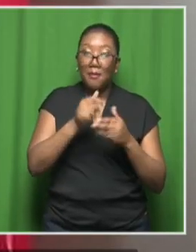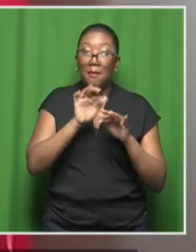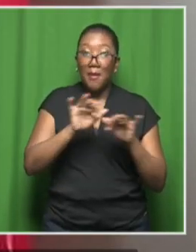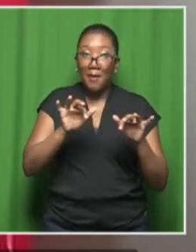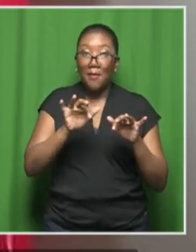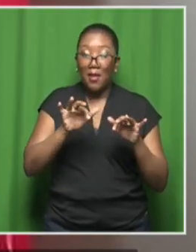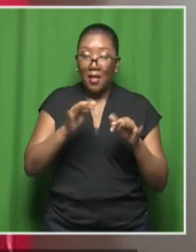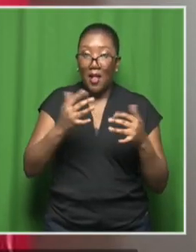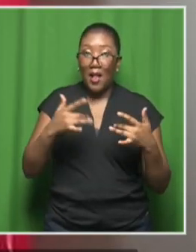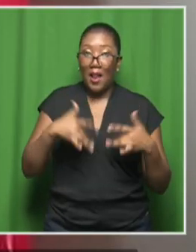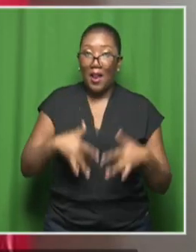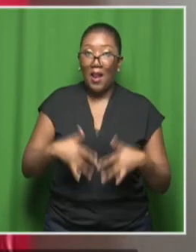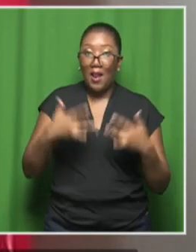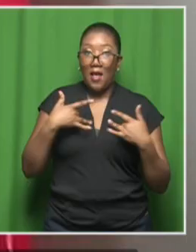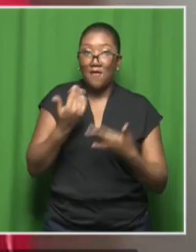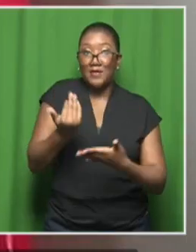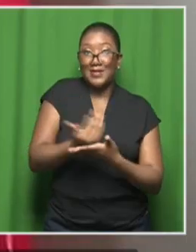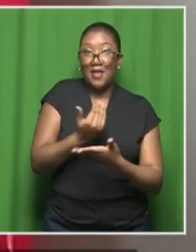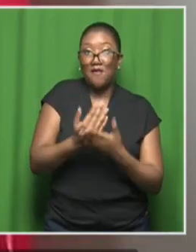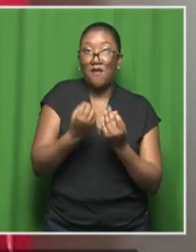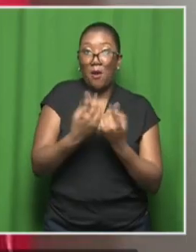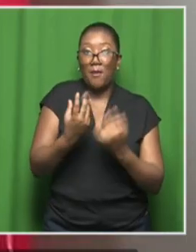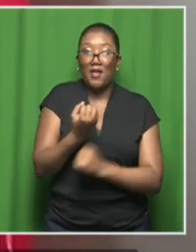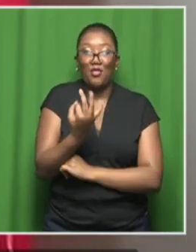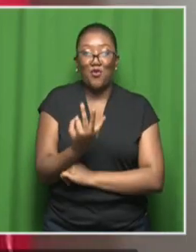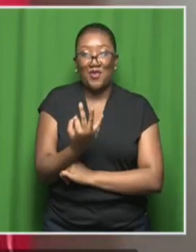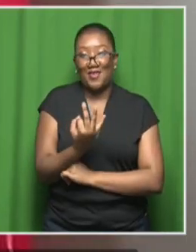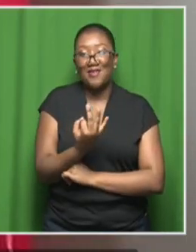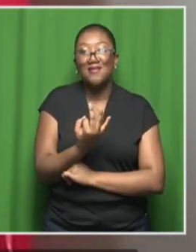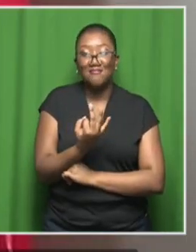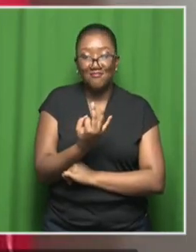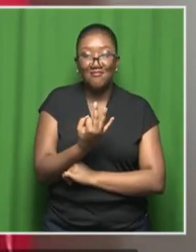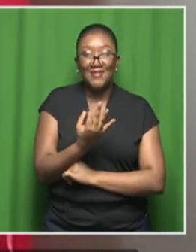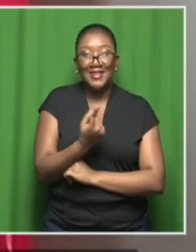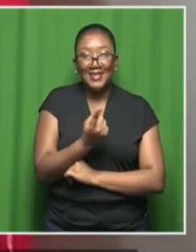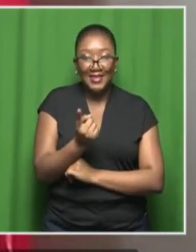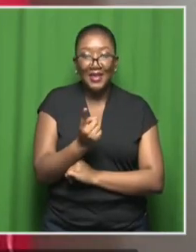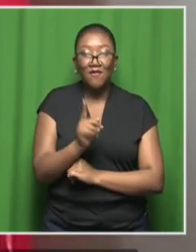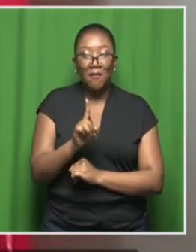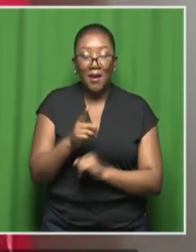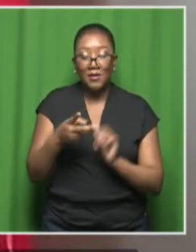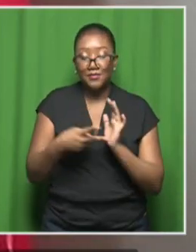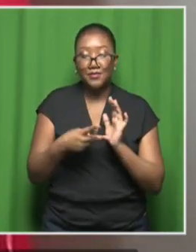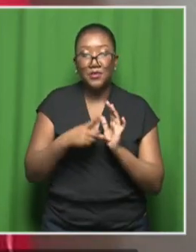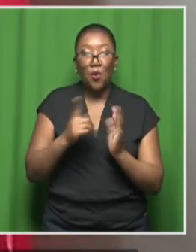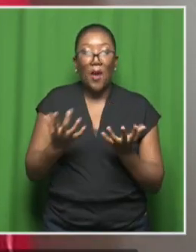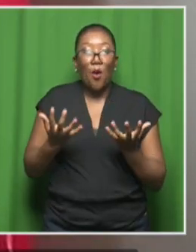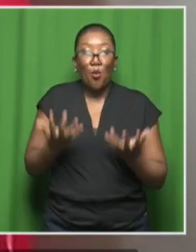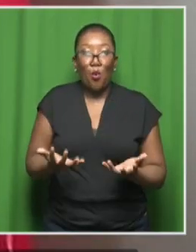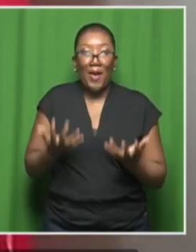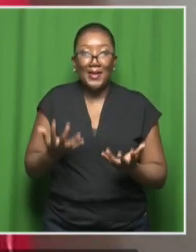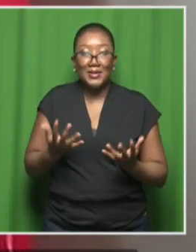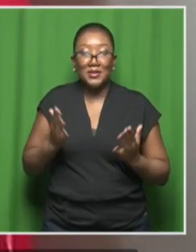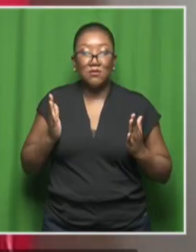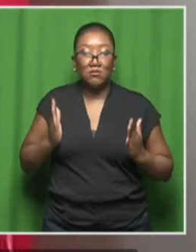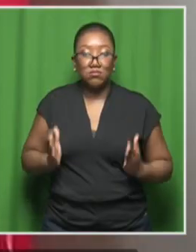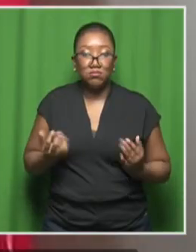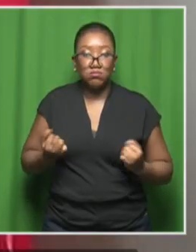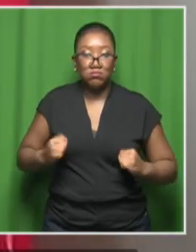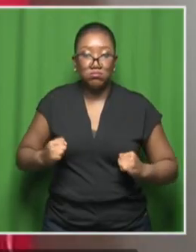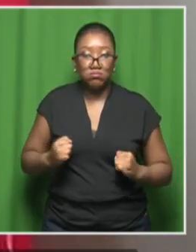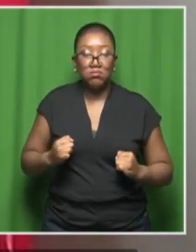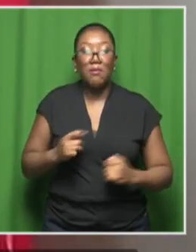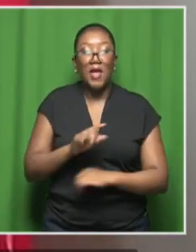healthy lifestyle. And you must also have a particular weight. We're looking at people that are at least